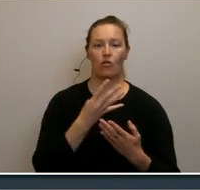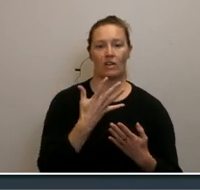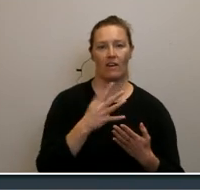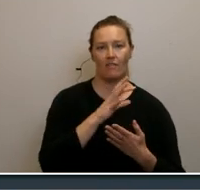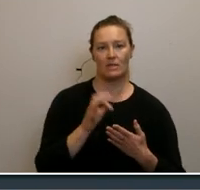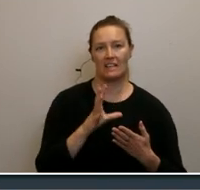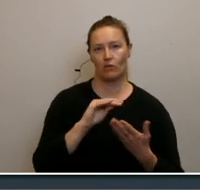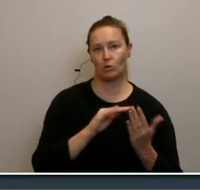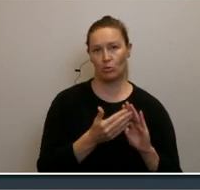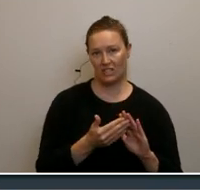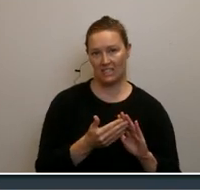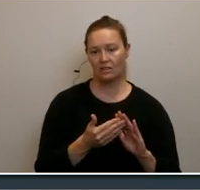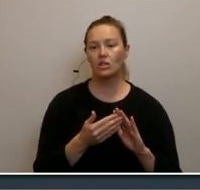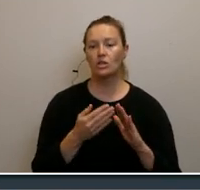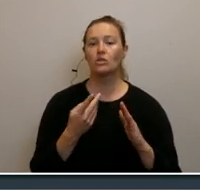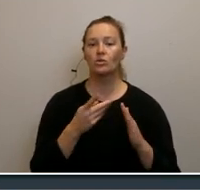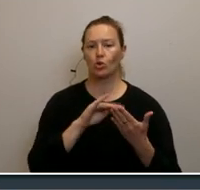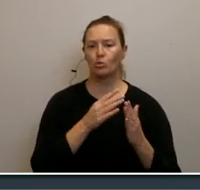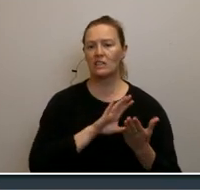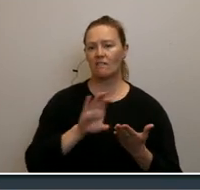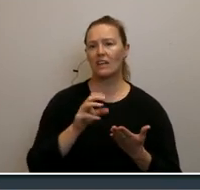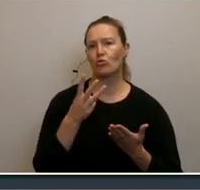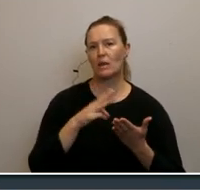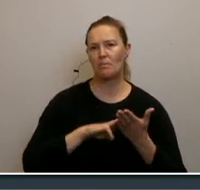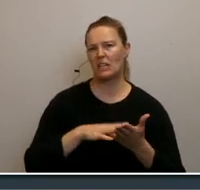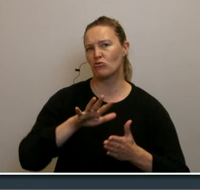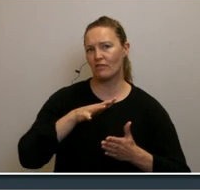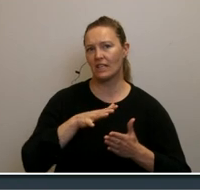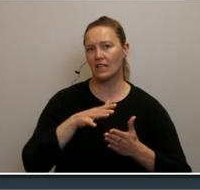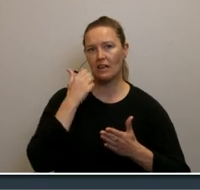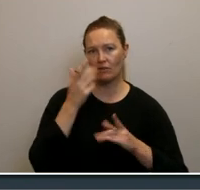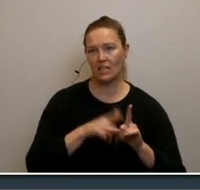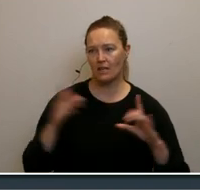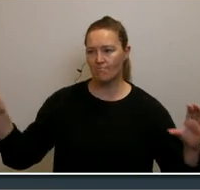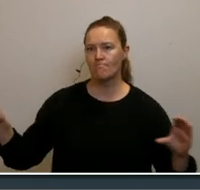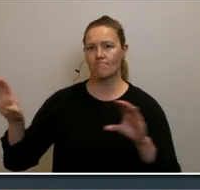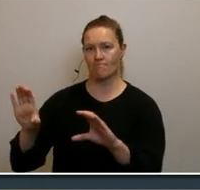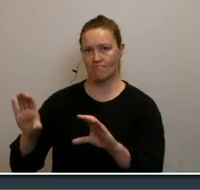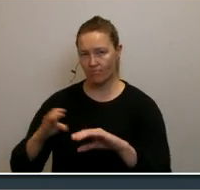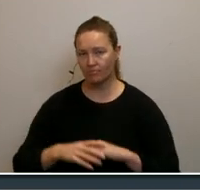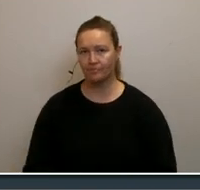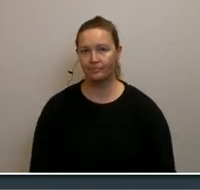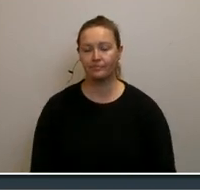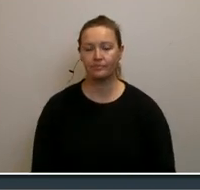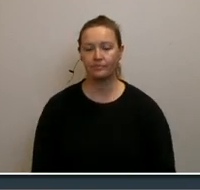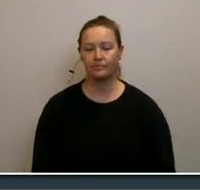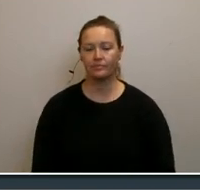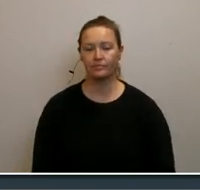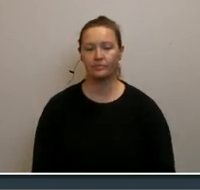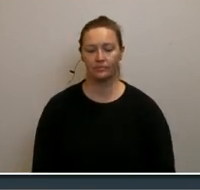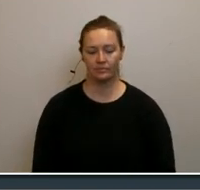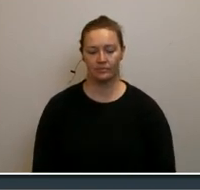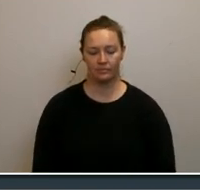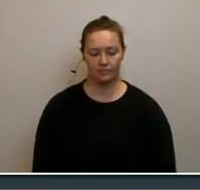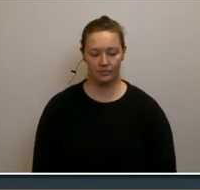the community is already funding some $3 million odd dollars per annum in terms of the funding of the Cranford and the services that we